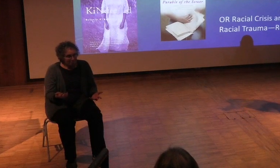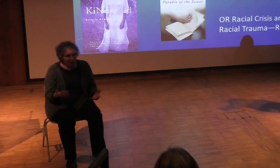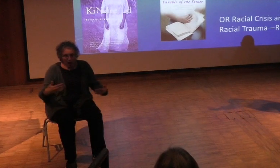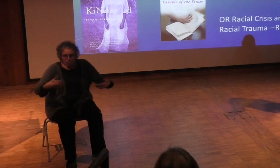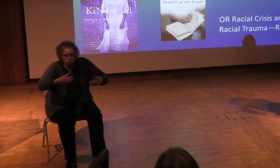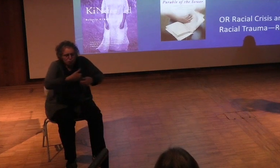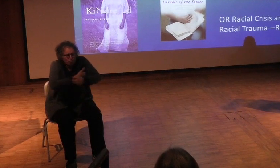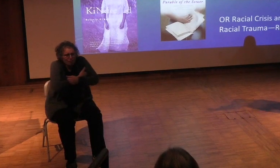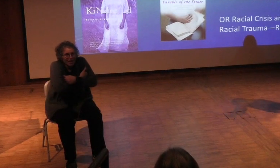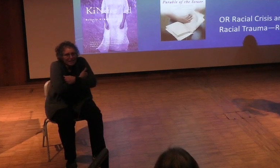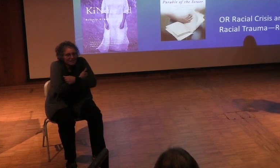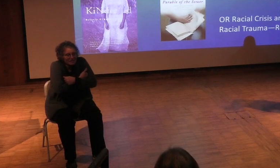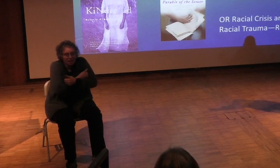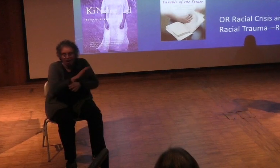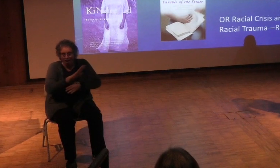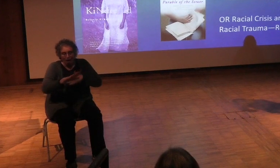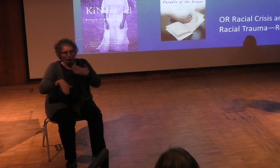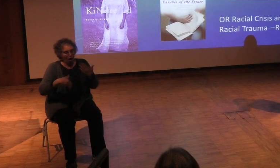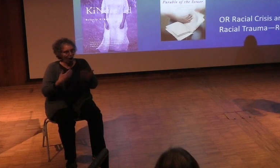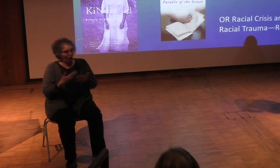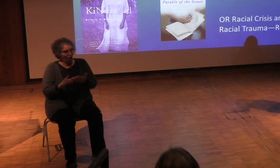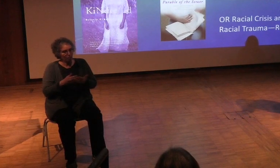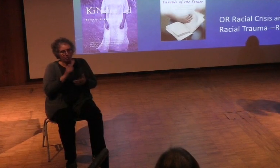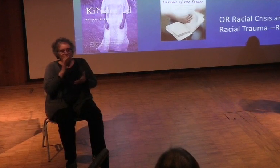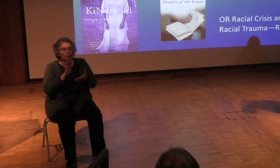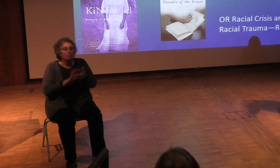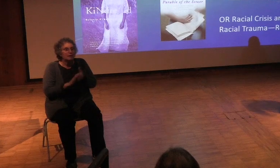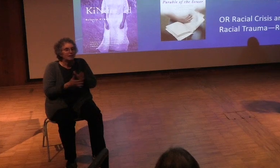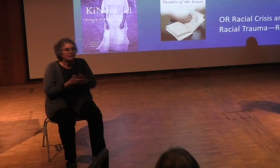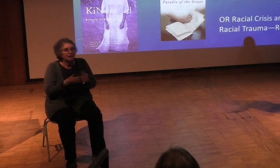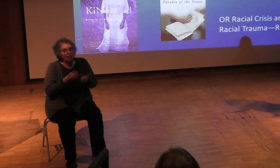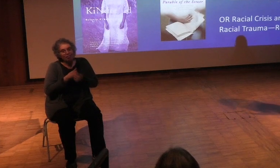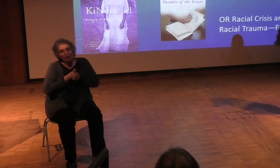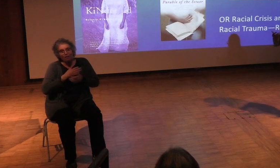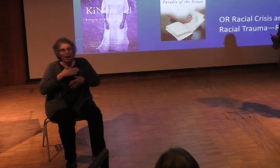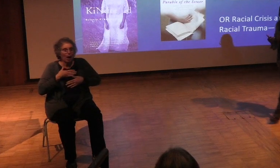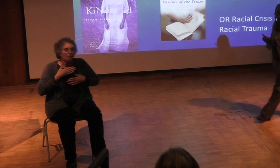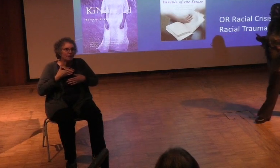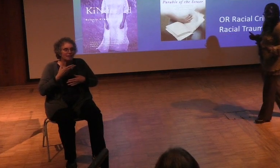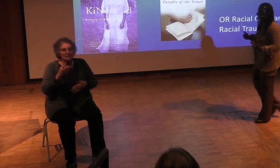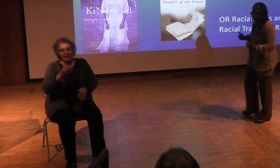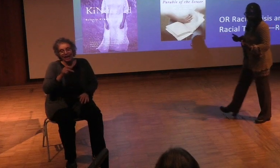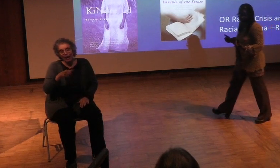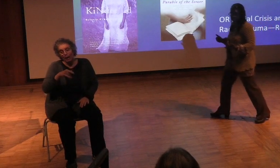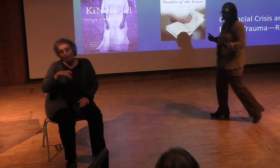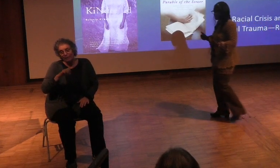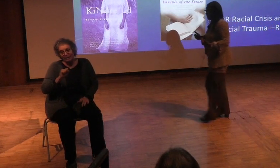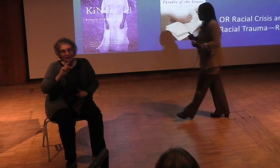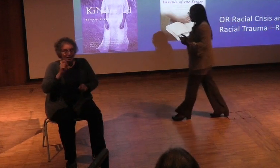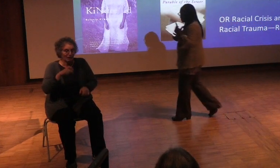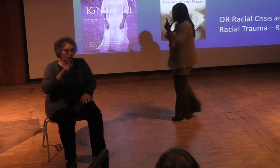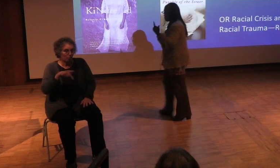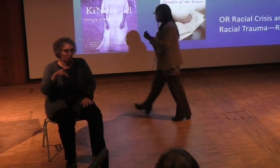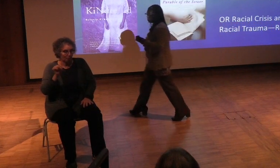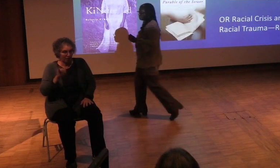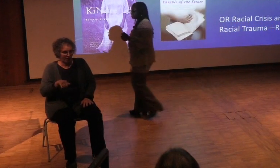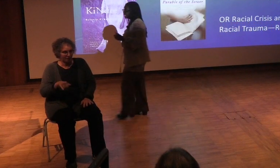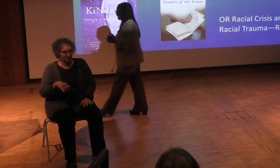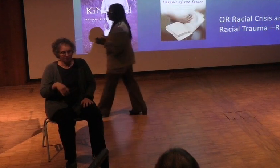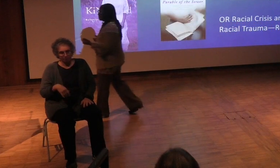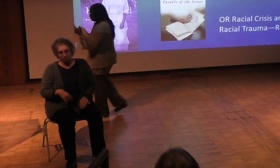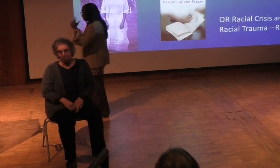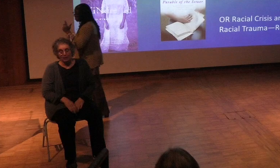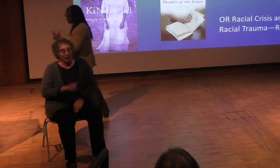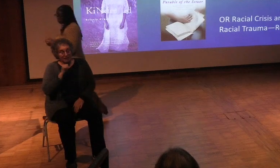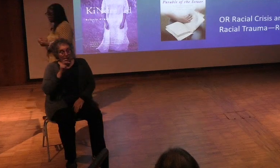embrace it. I embrace all of my peace, love, happiness, hippie. I can give you a whole PowerPoint on it. That's not the PowerPoint for